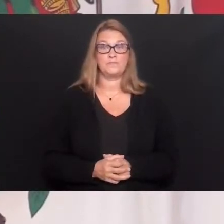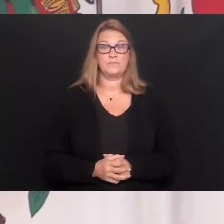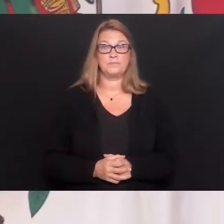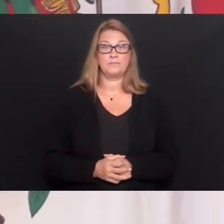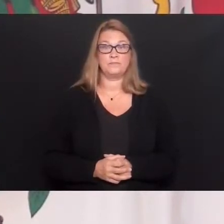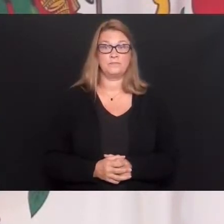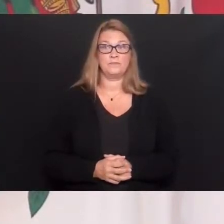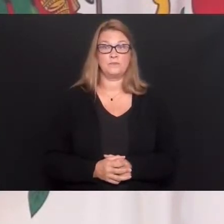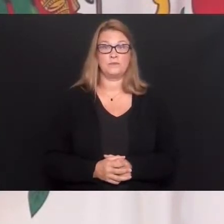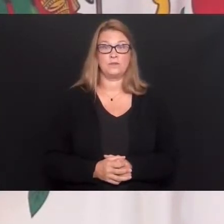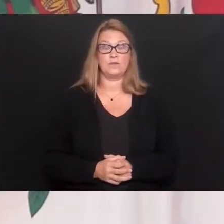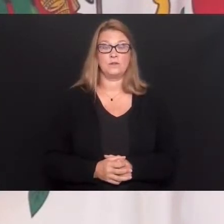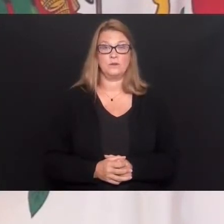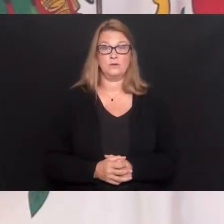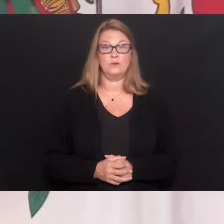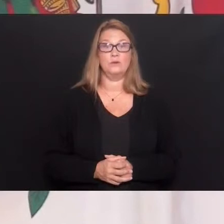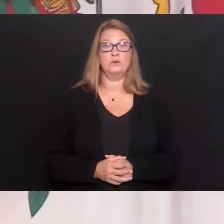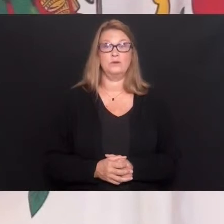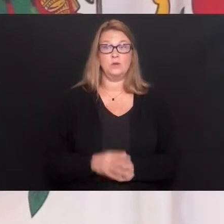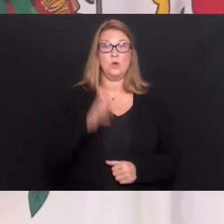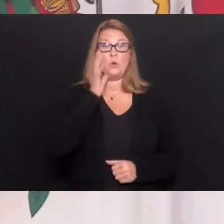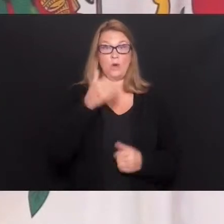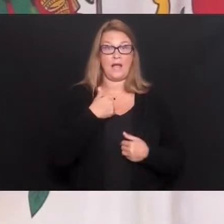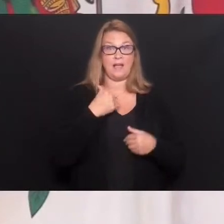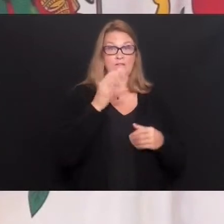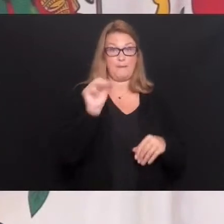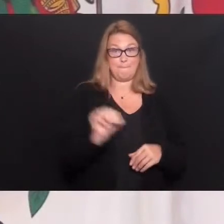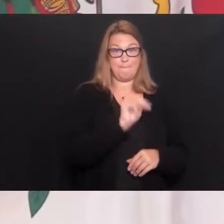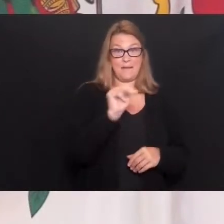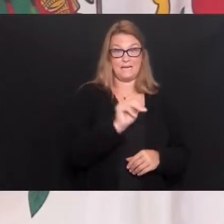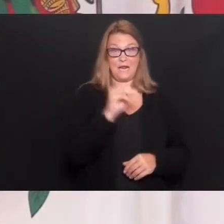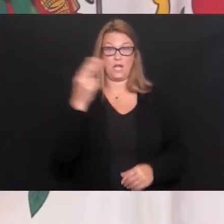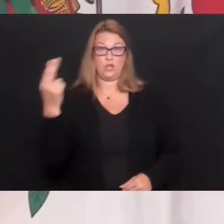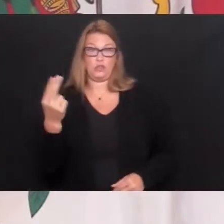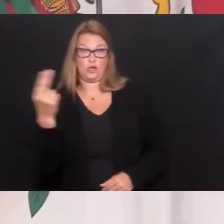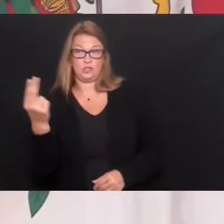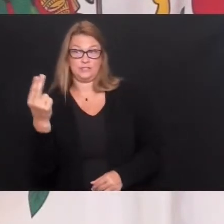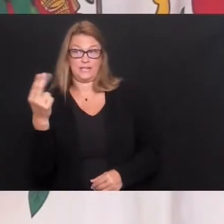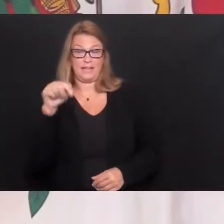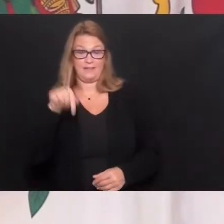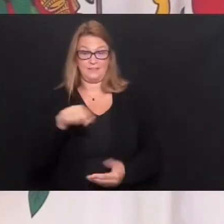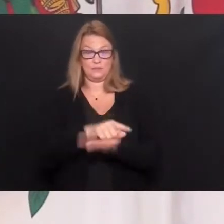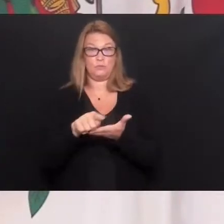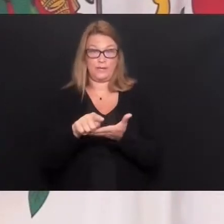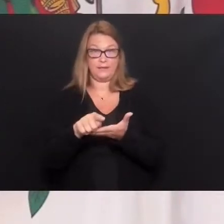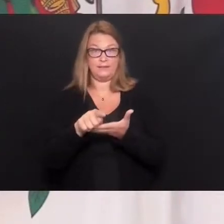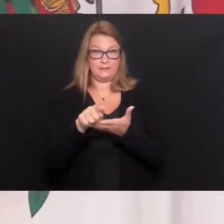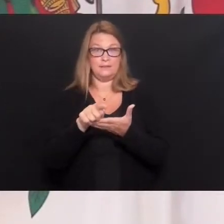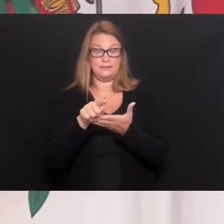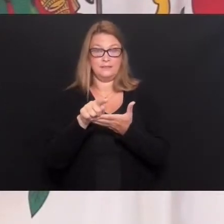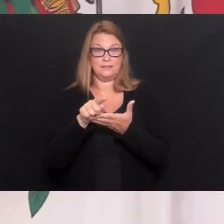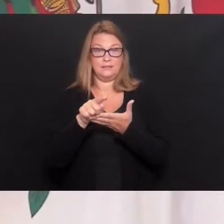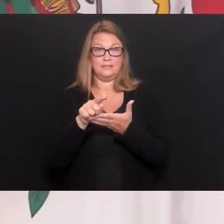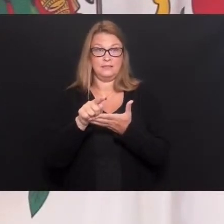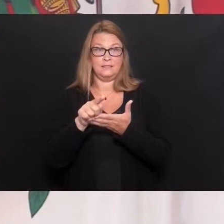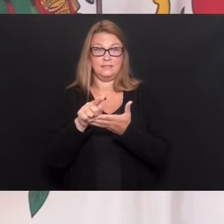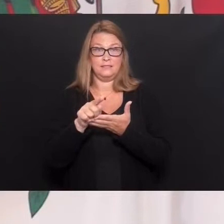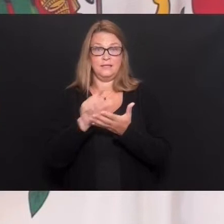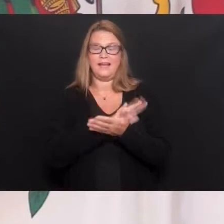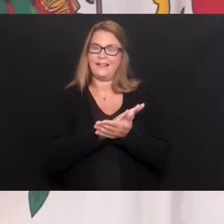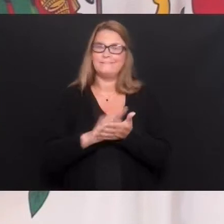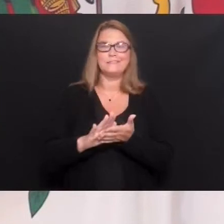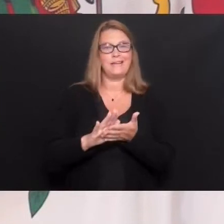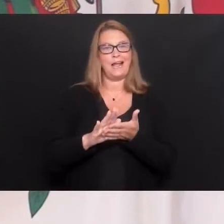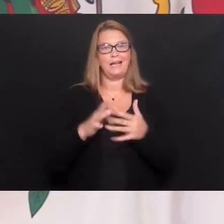on and everything. So we're going to do briefing Monday and Thursday of this week, and we're going to do some nice